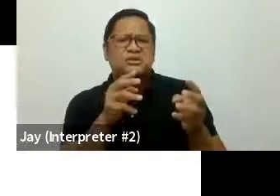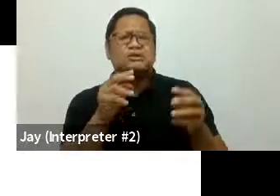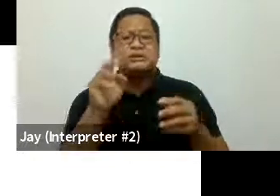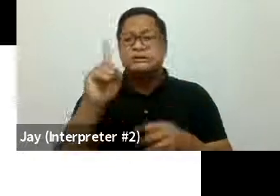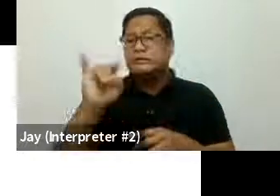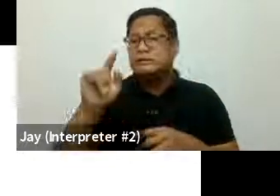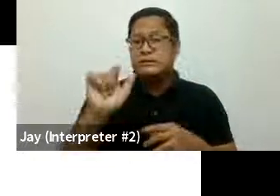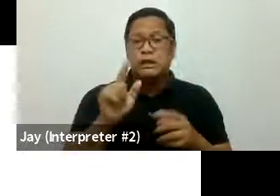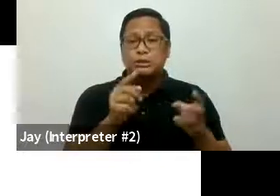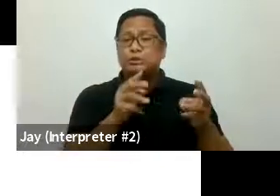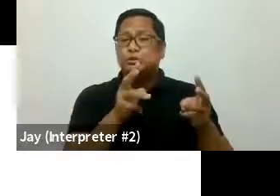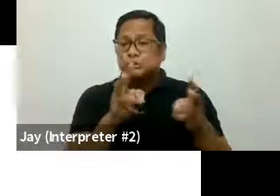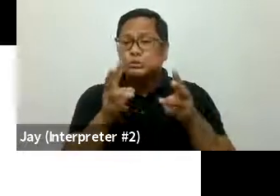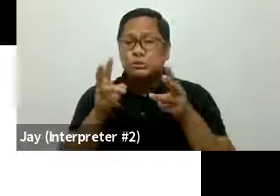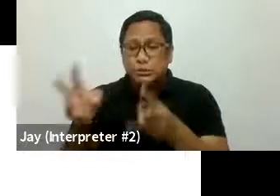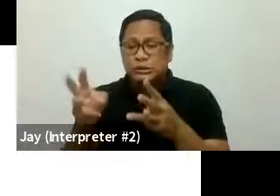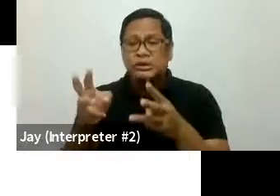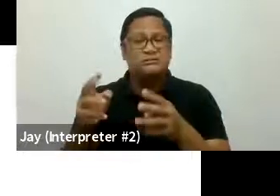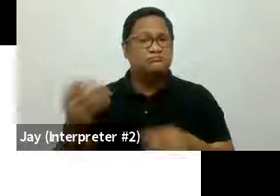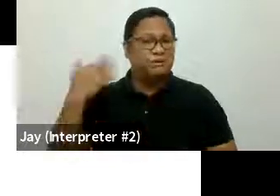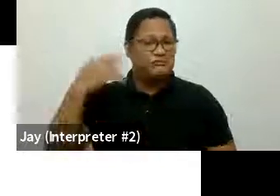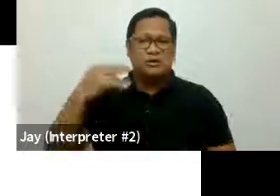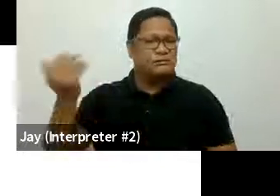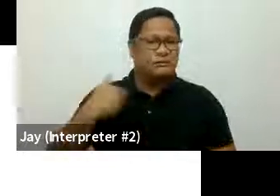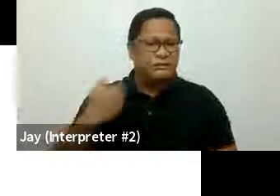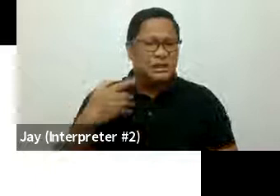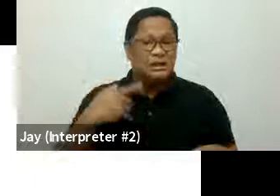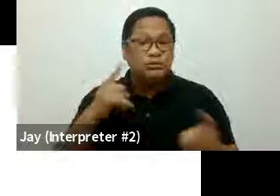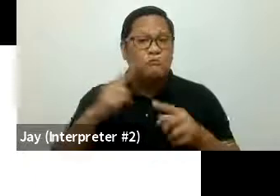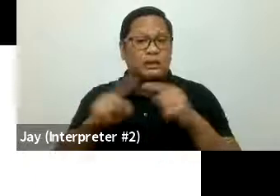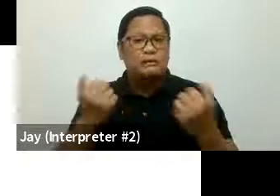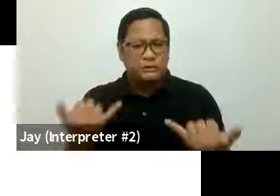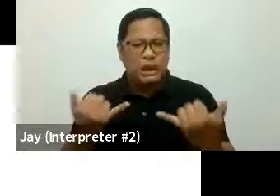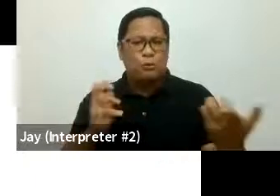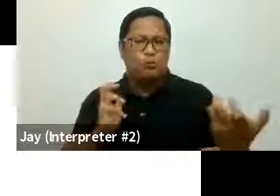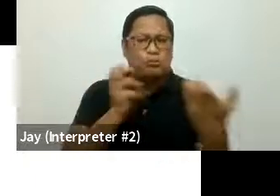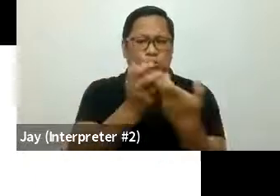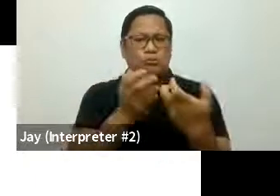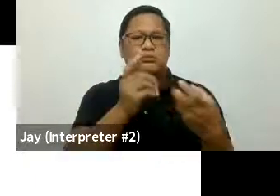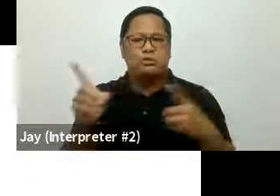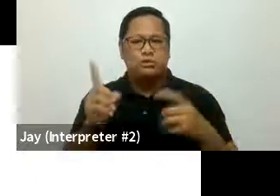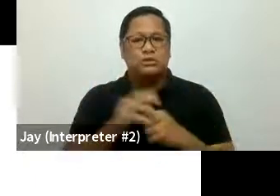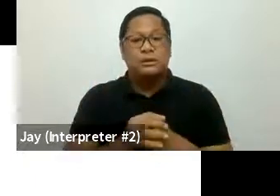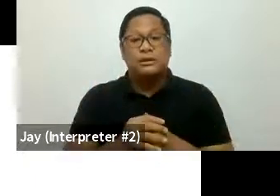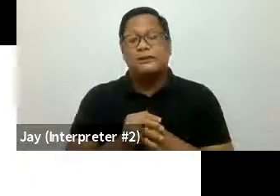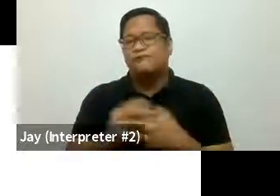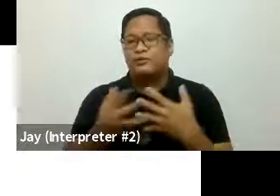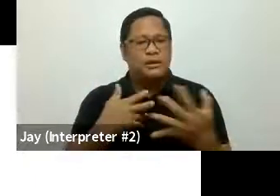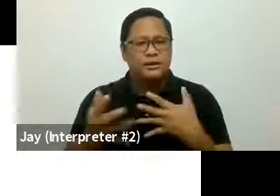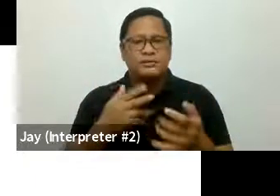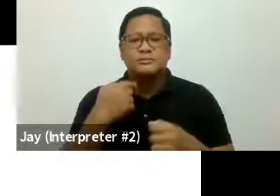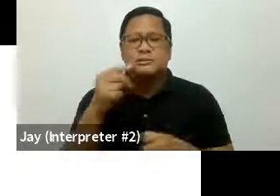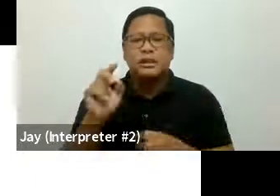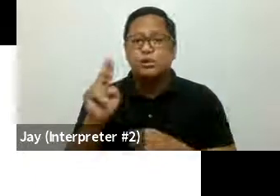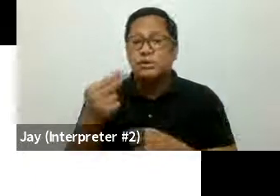not adopted before COVID-19. Nonetheless, it's already a big win. And in a sense, UHC system